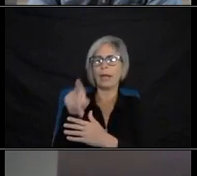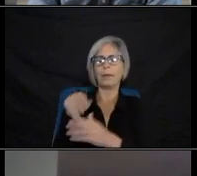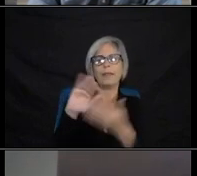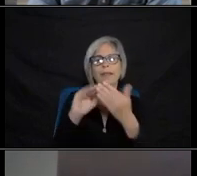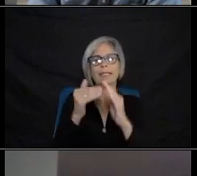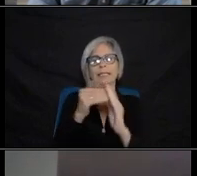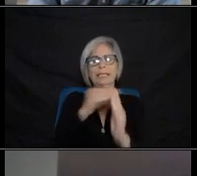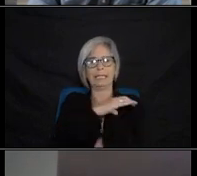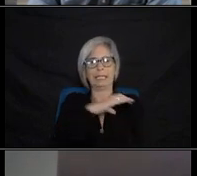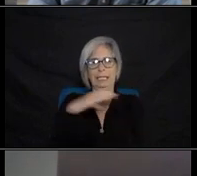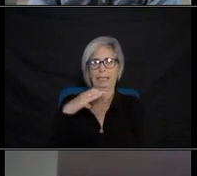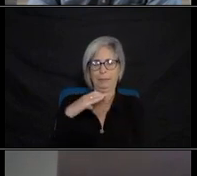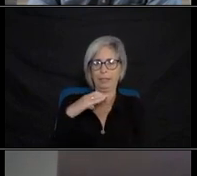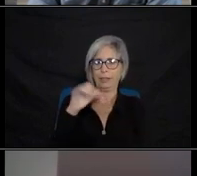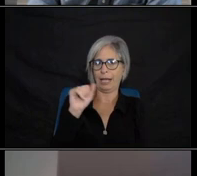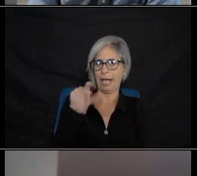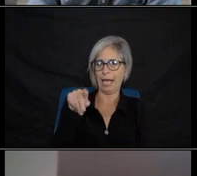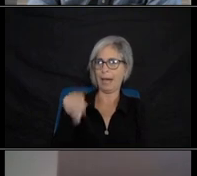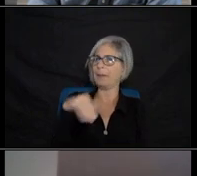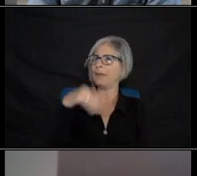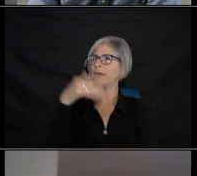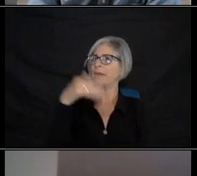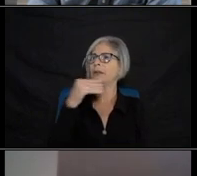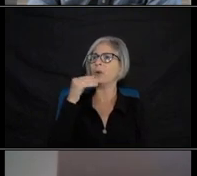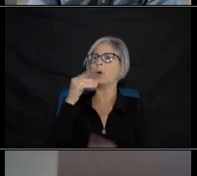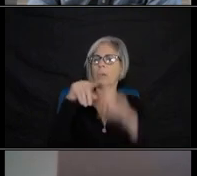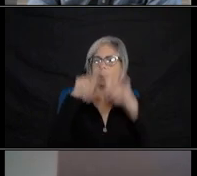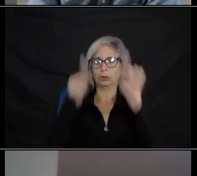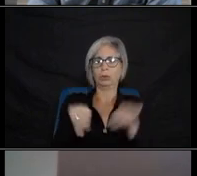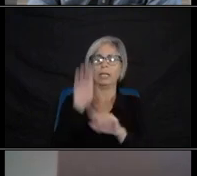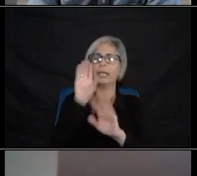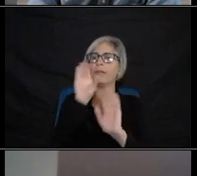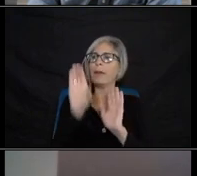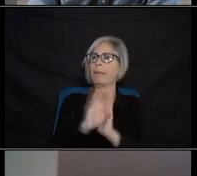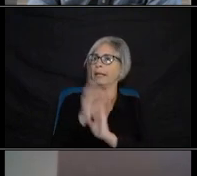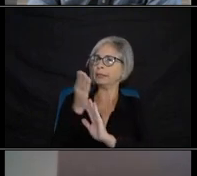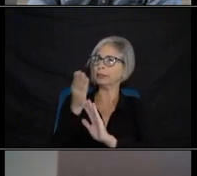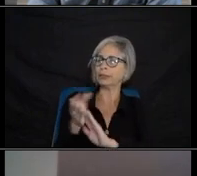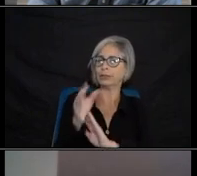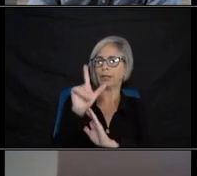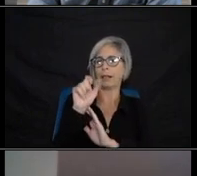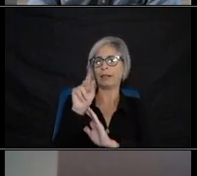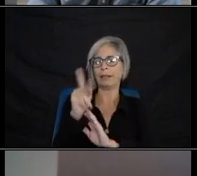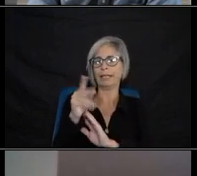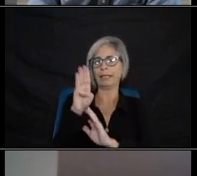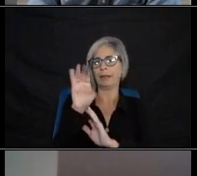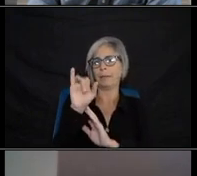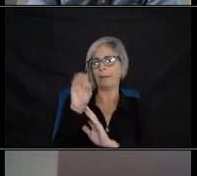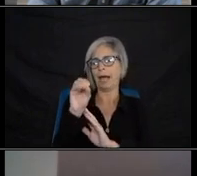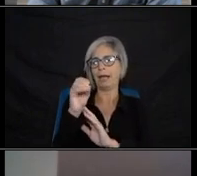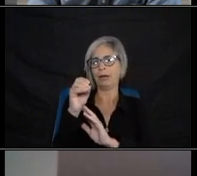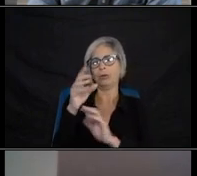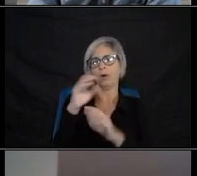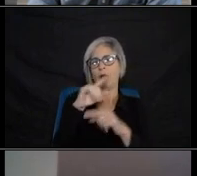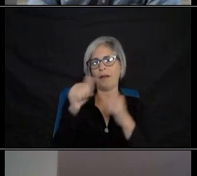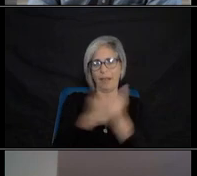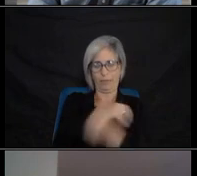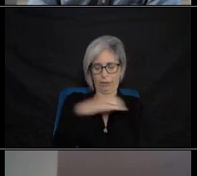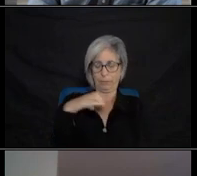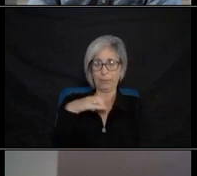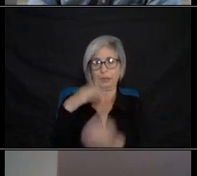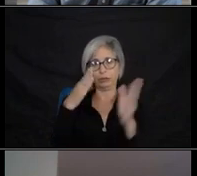it brings up the next home screen, which has a picture and a link to a bio of each of the one of the commission